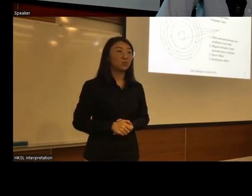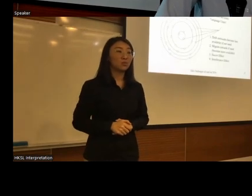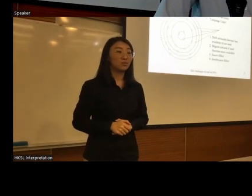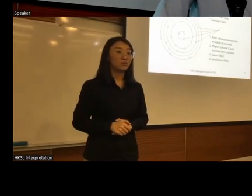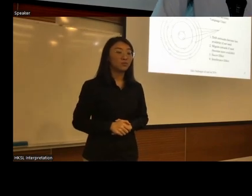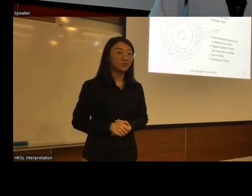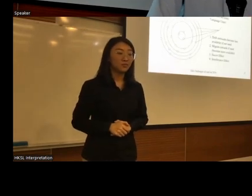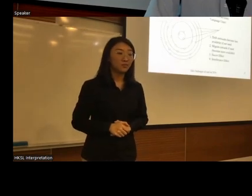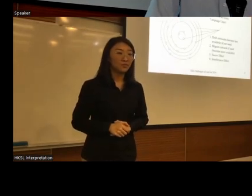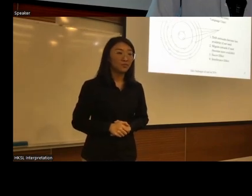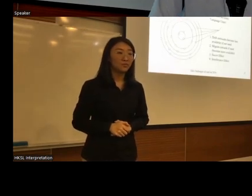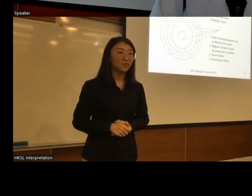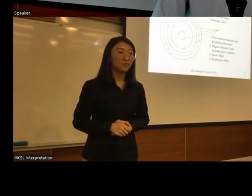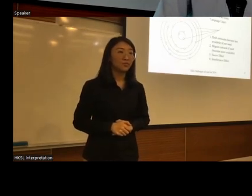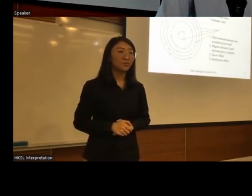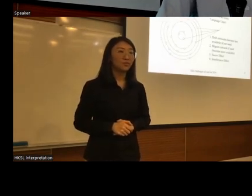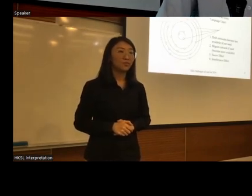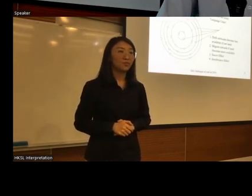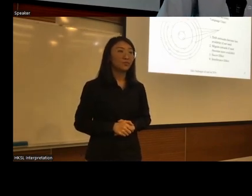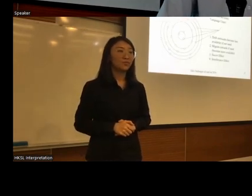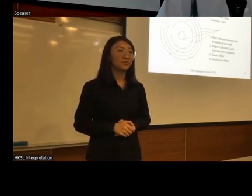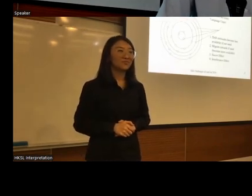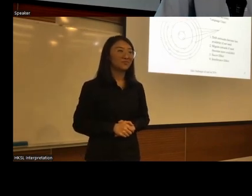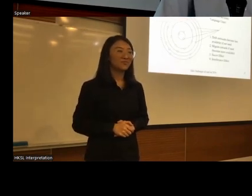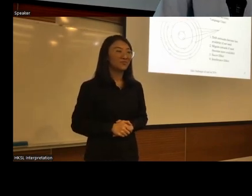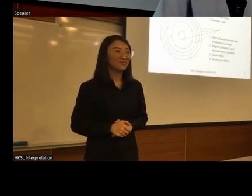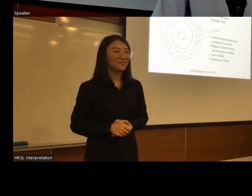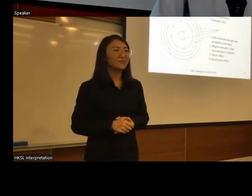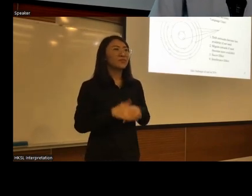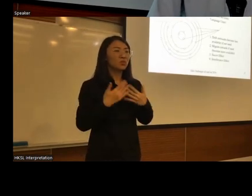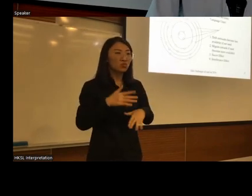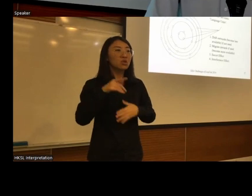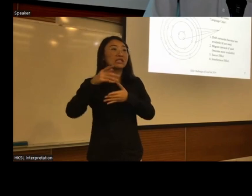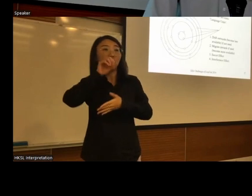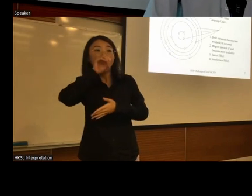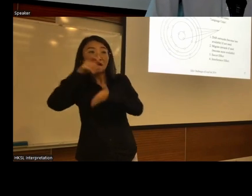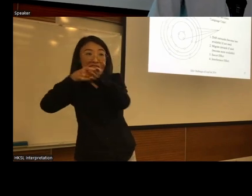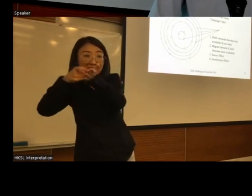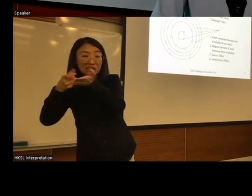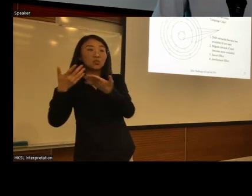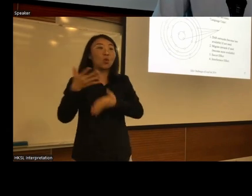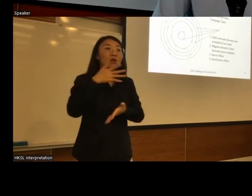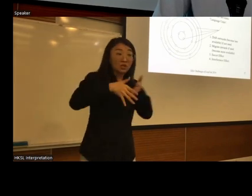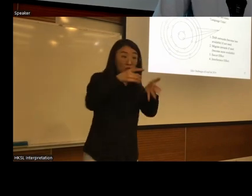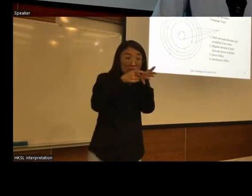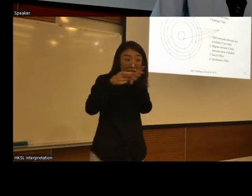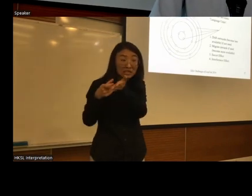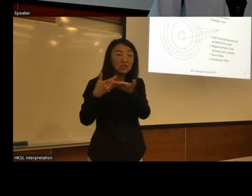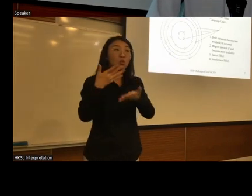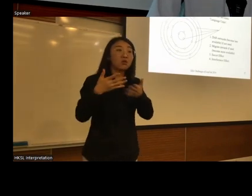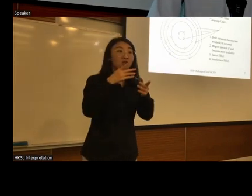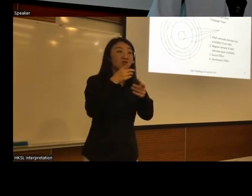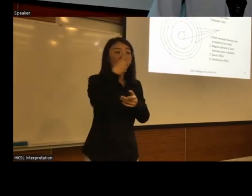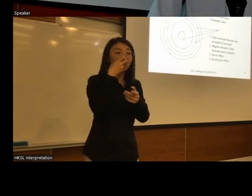When we look at the language, that the words, the signs, the rules of grammar, the characters, everything that